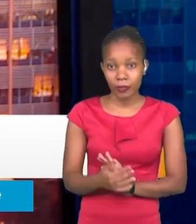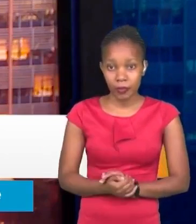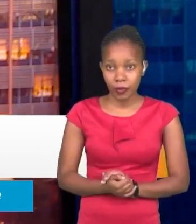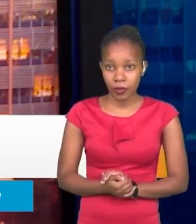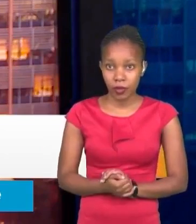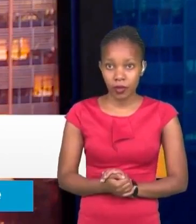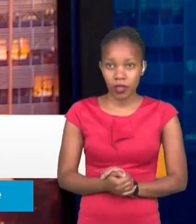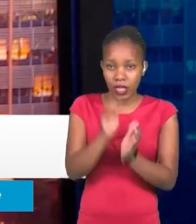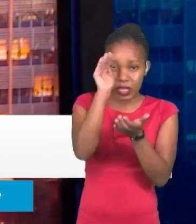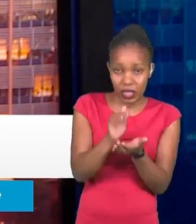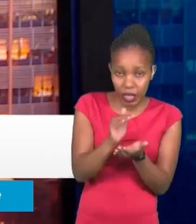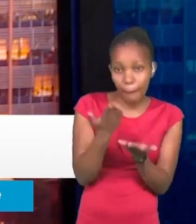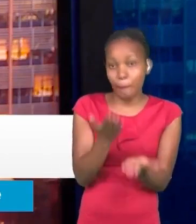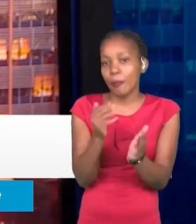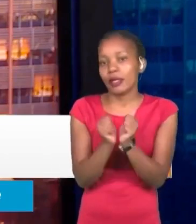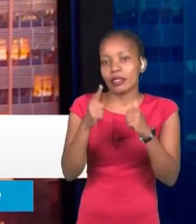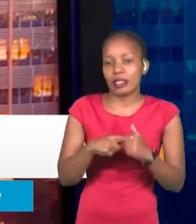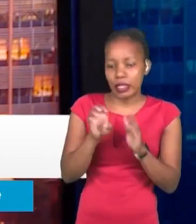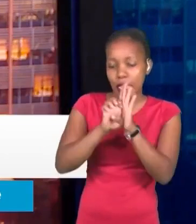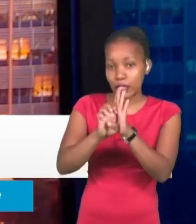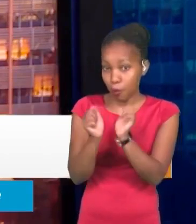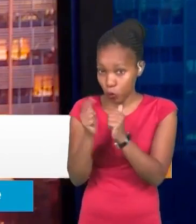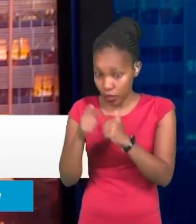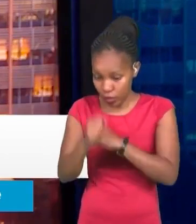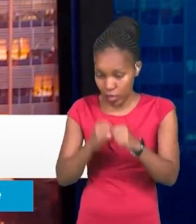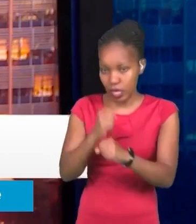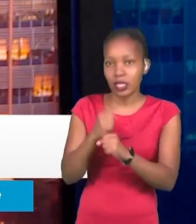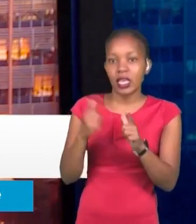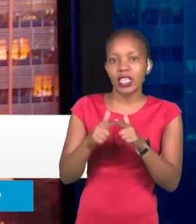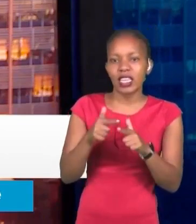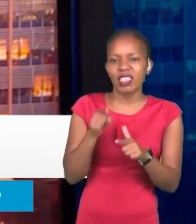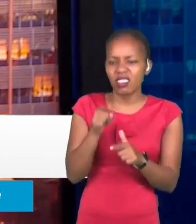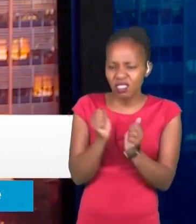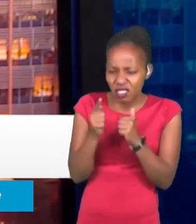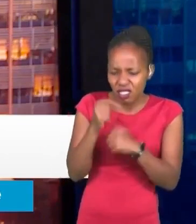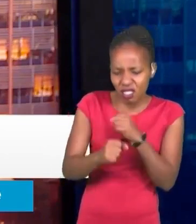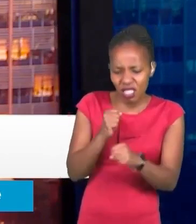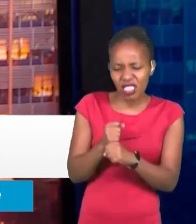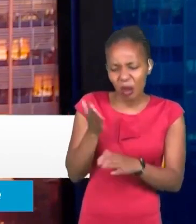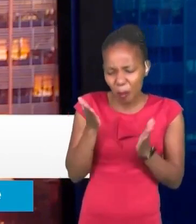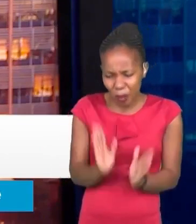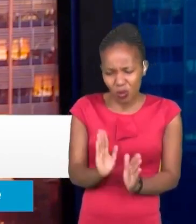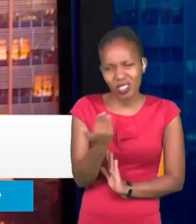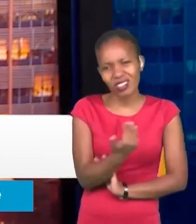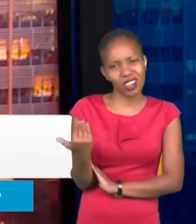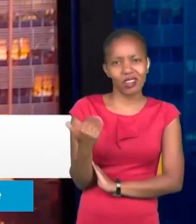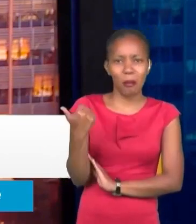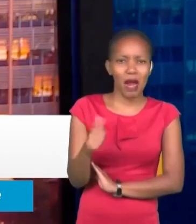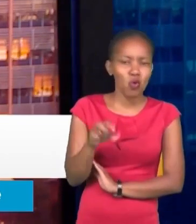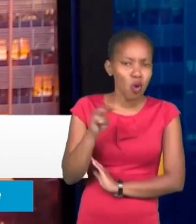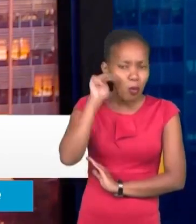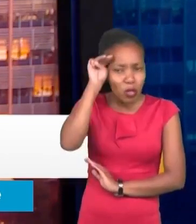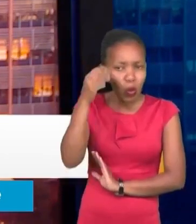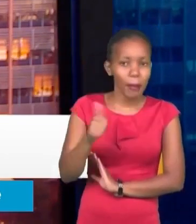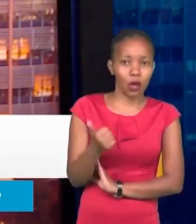say, reducing it to age 16, these are someone who is still a child, yes? Yeah. Yeah. This is a child. And